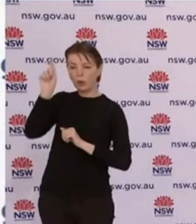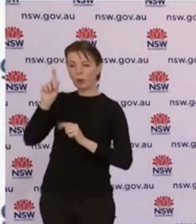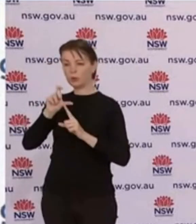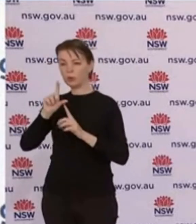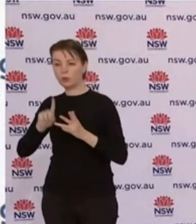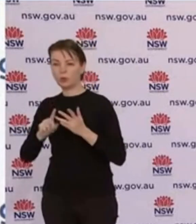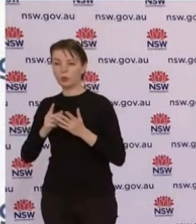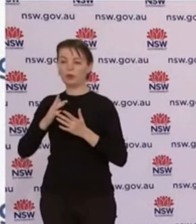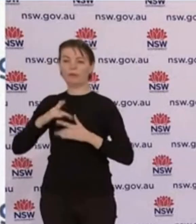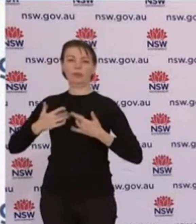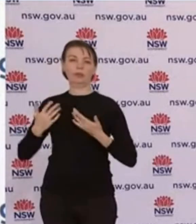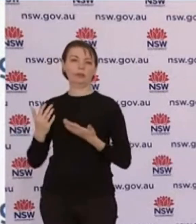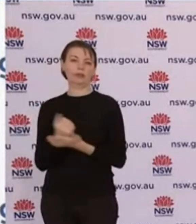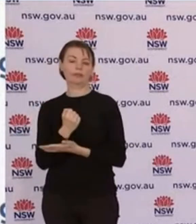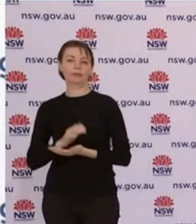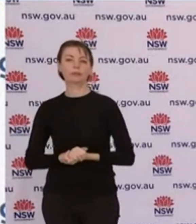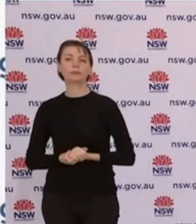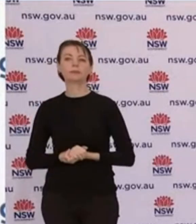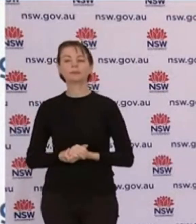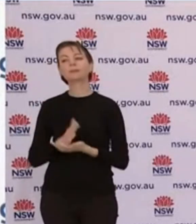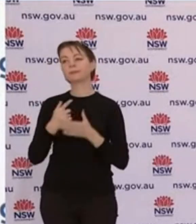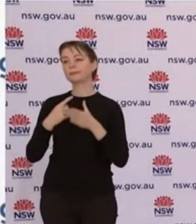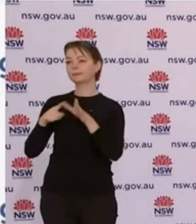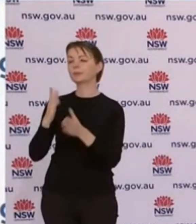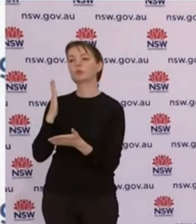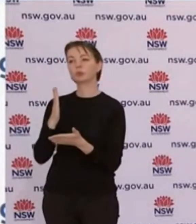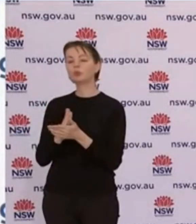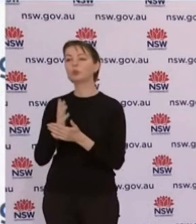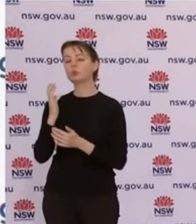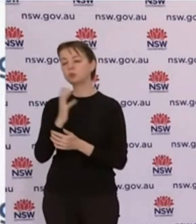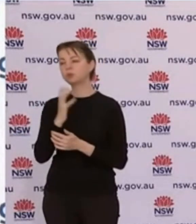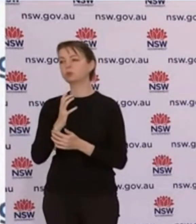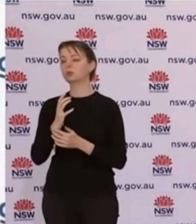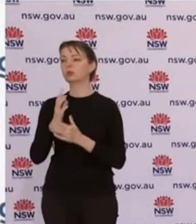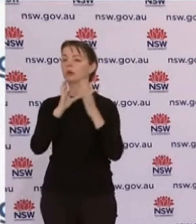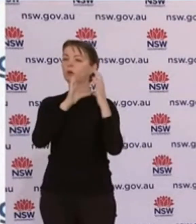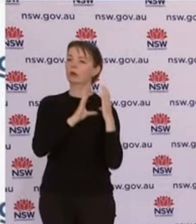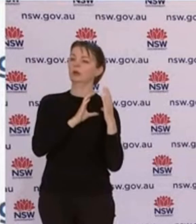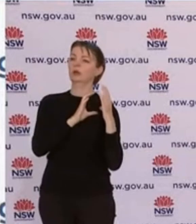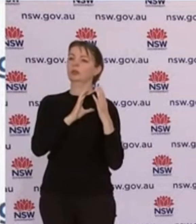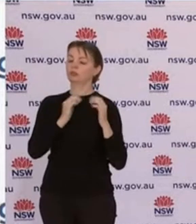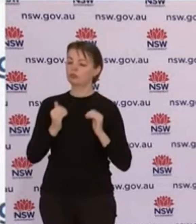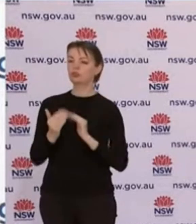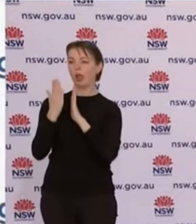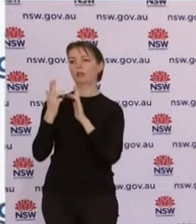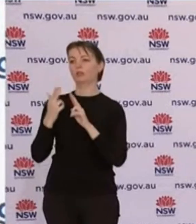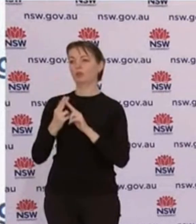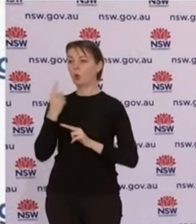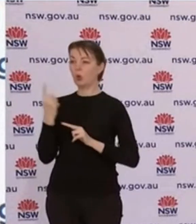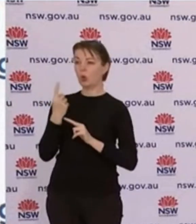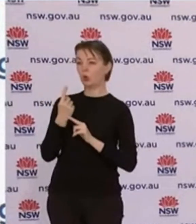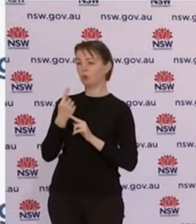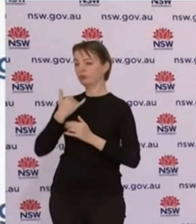cases has been a challenge, and it has been a stress on our services, both for the teams who conduct the